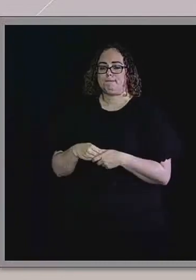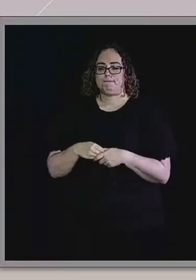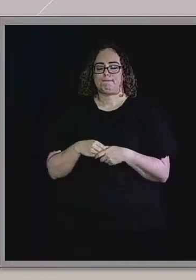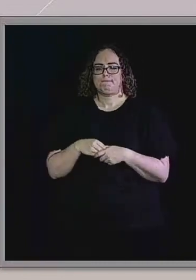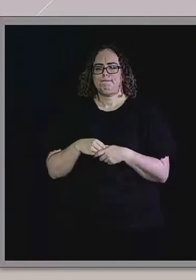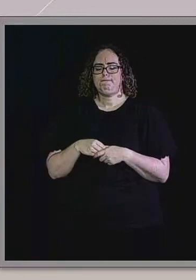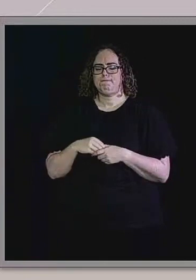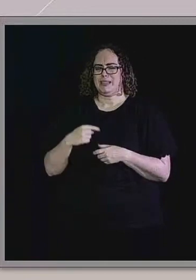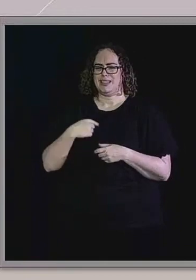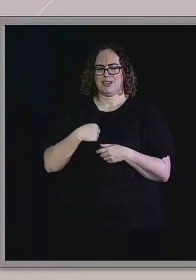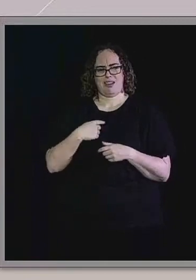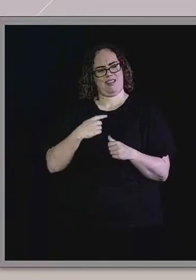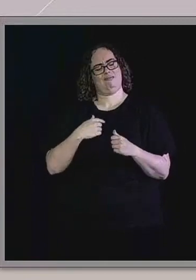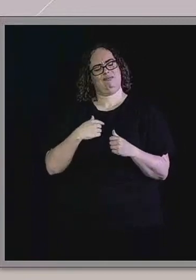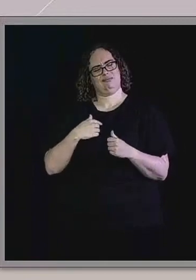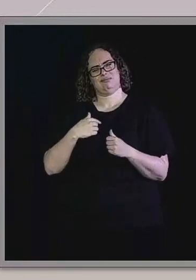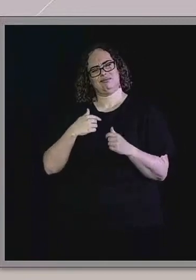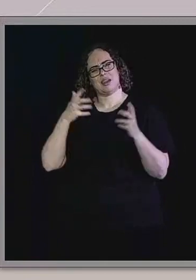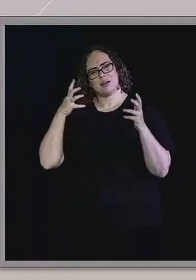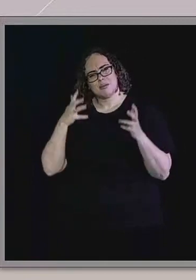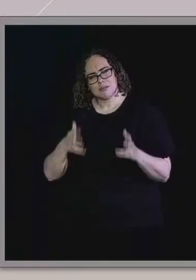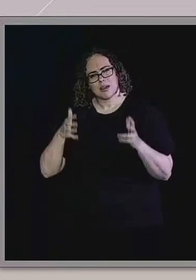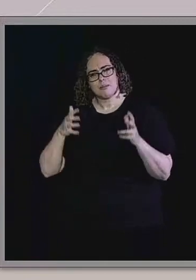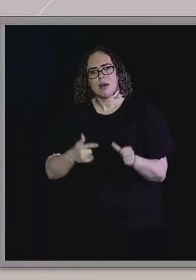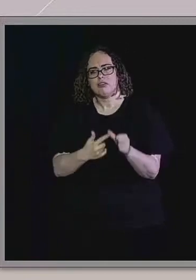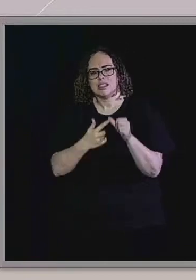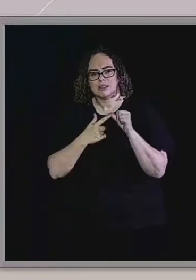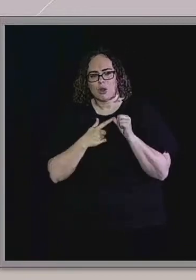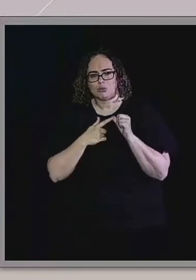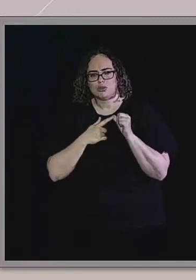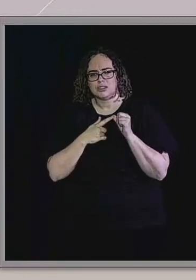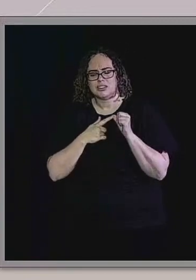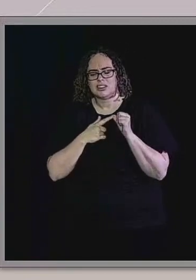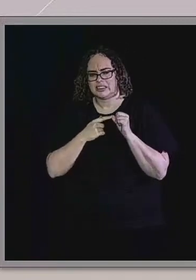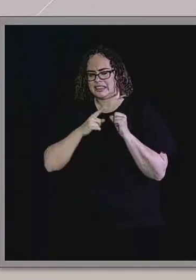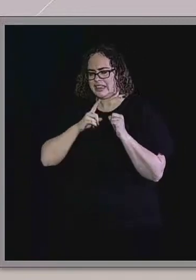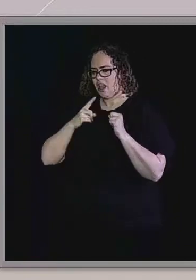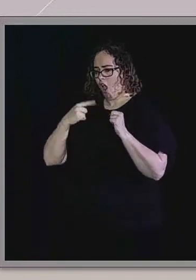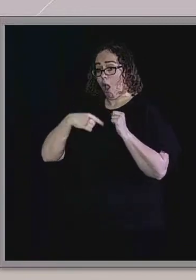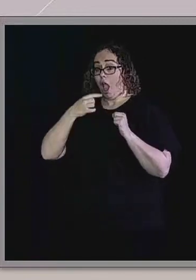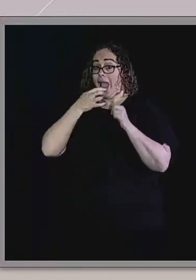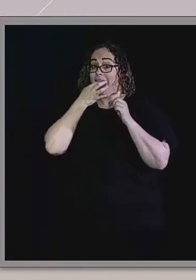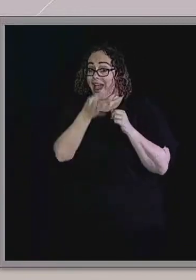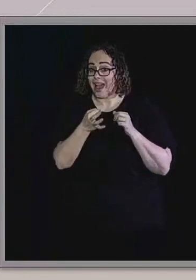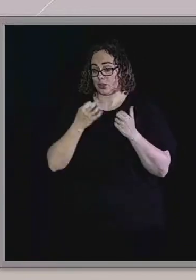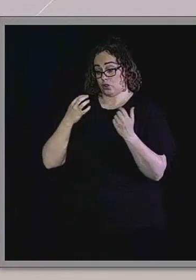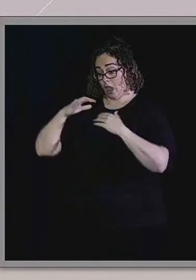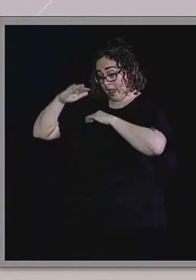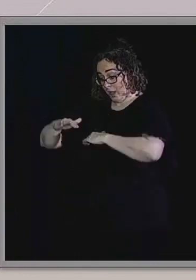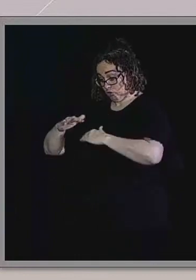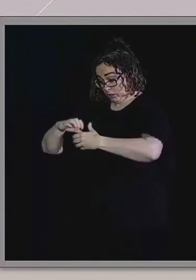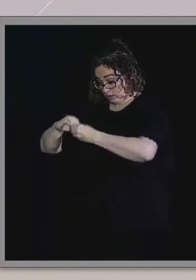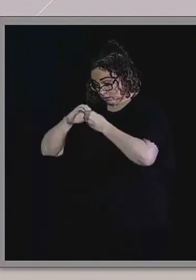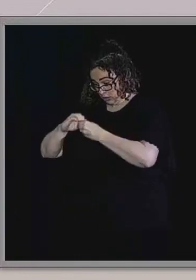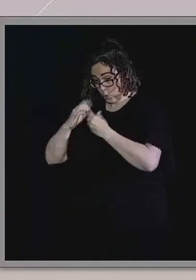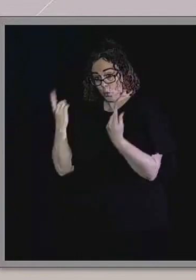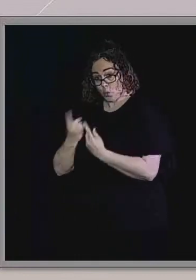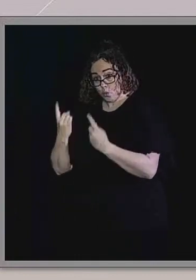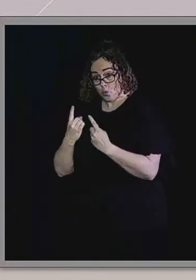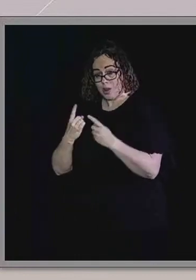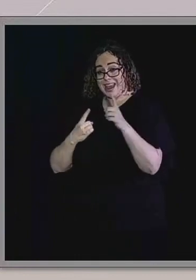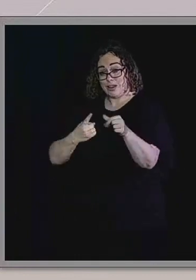So I thought that was a bit of a weird sort of response in terms of Ngana Nyambali, who's the boss for the land, or the boss for the country, and he said, I'll go ask the